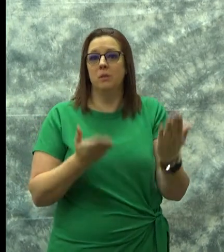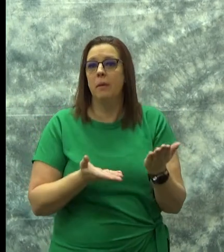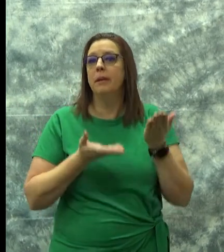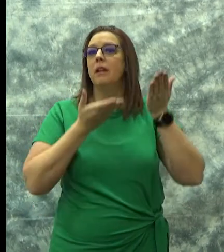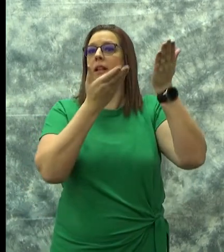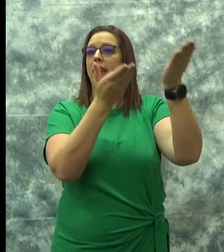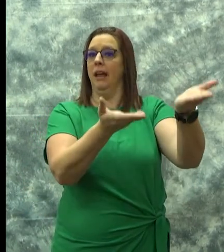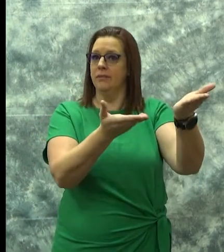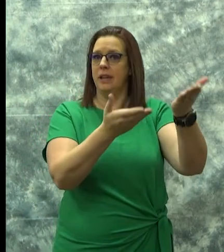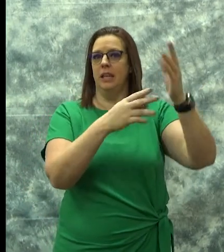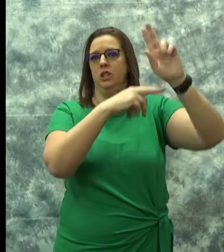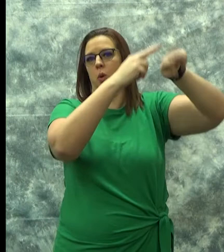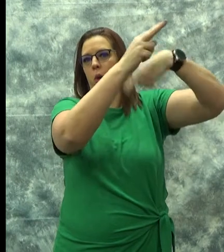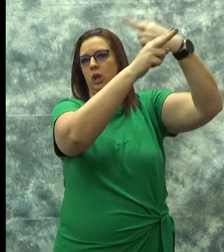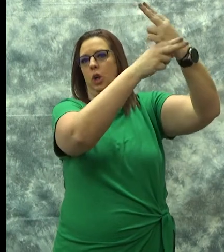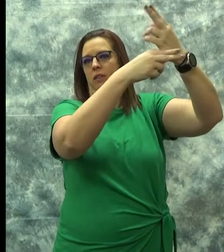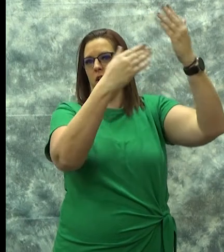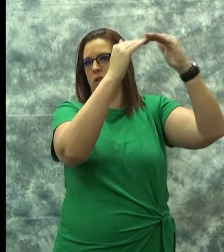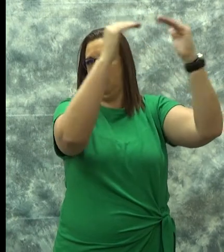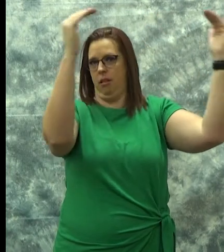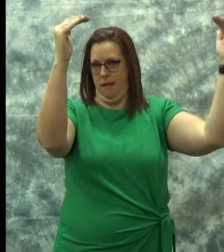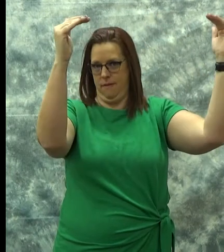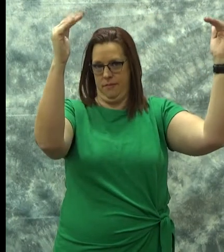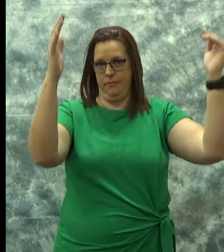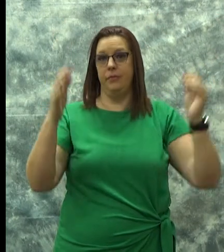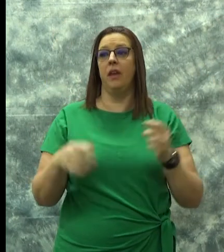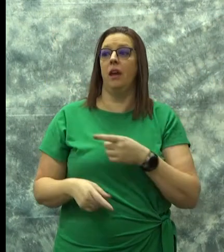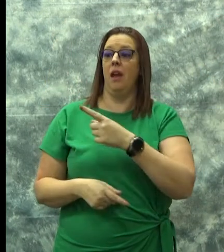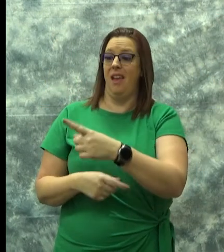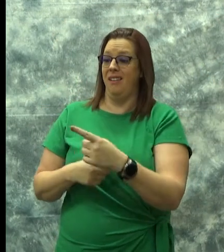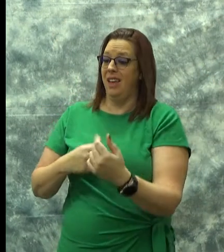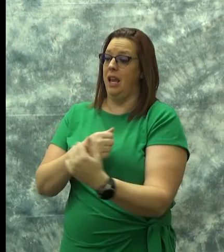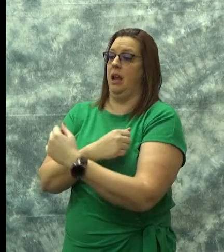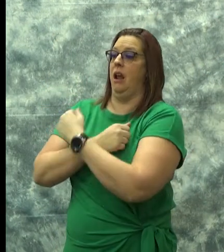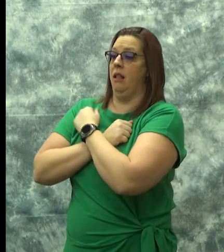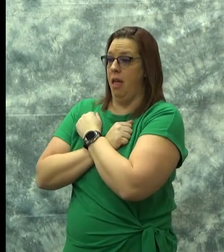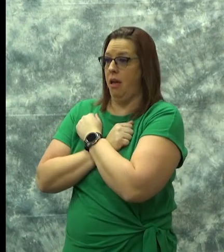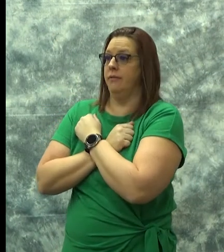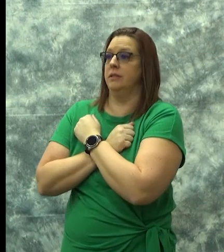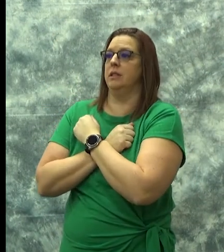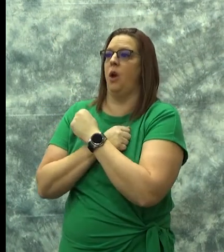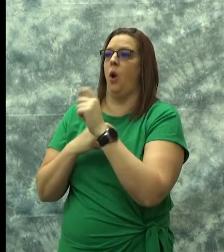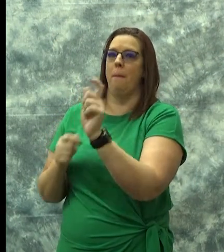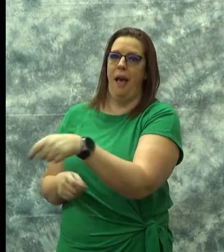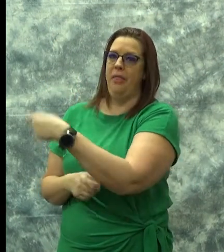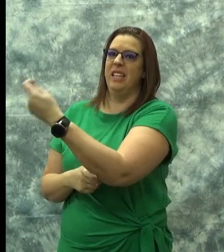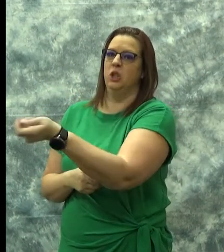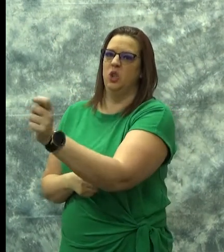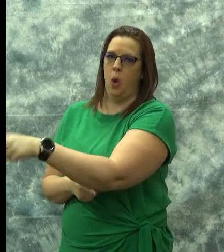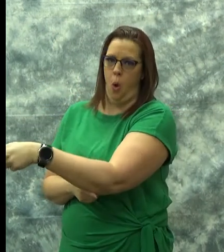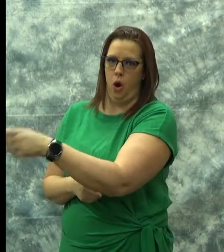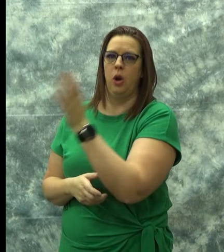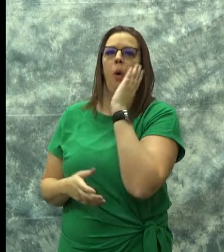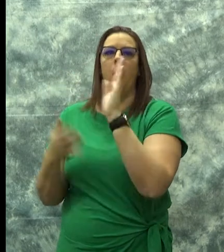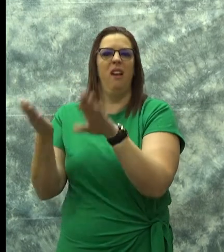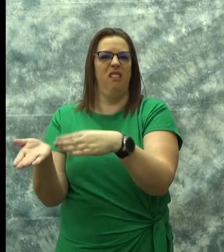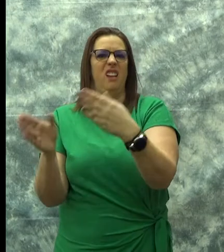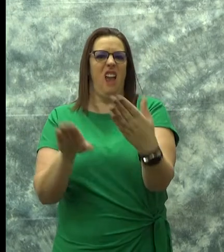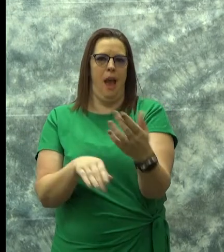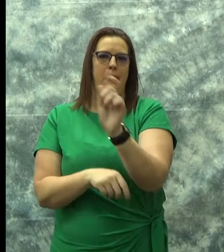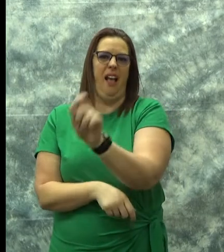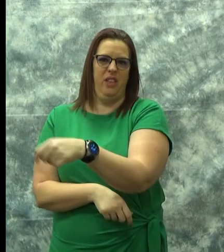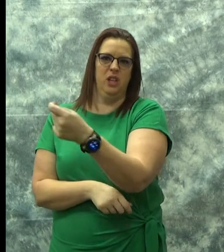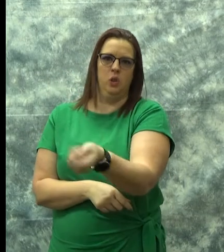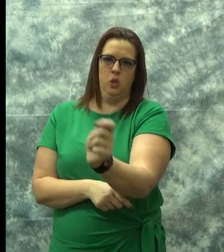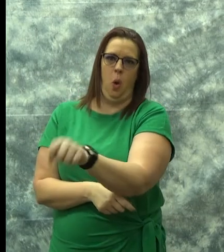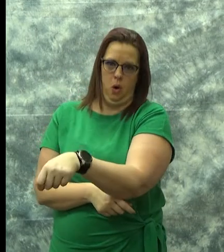to cosmic proportions. He who loves by the sword will perish by the sword.